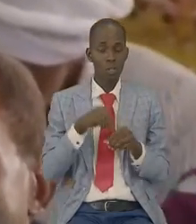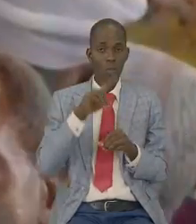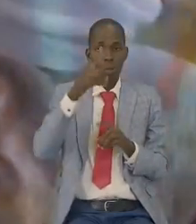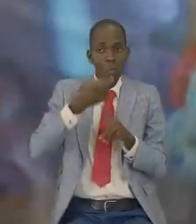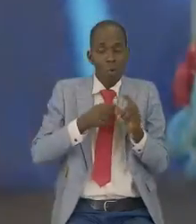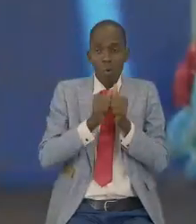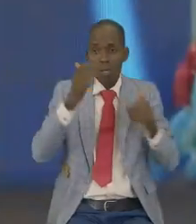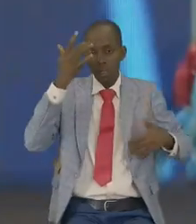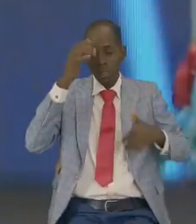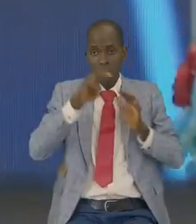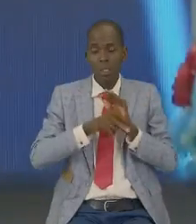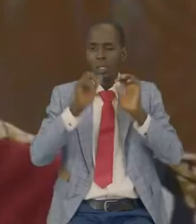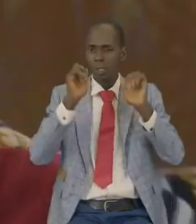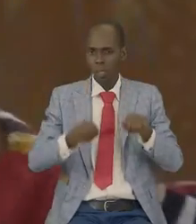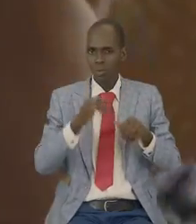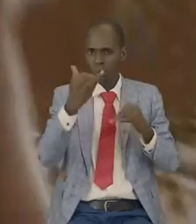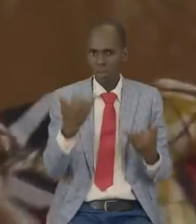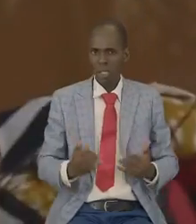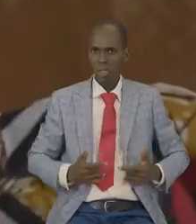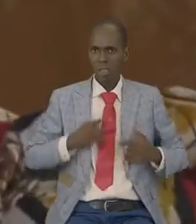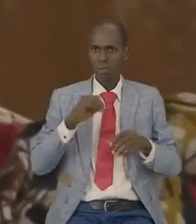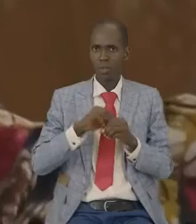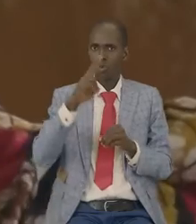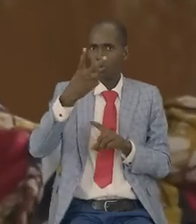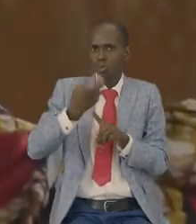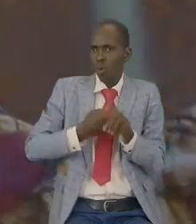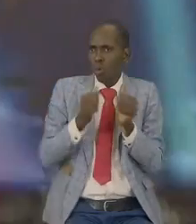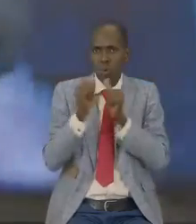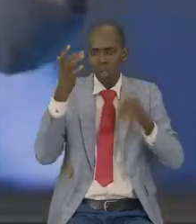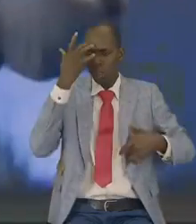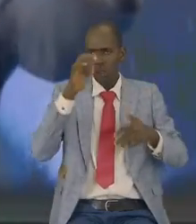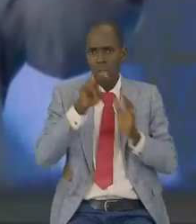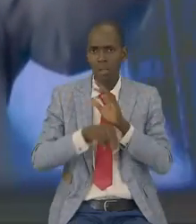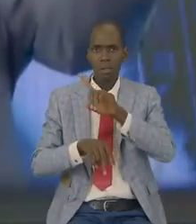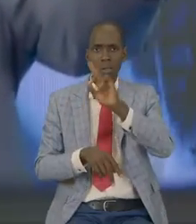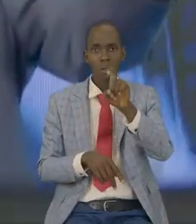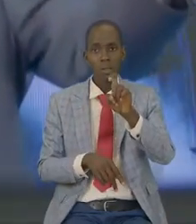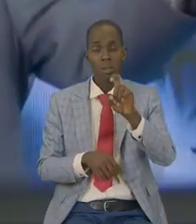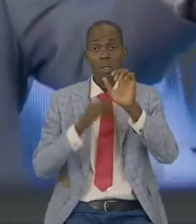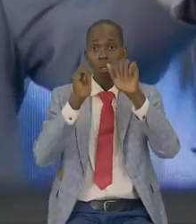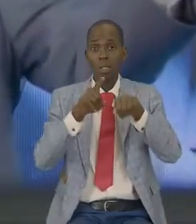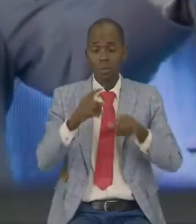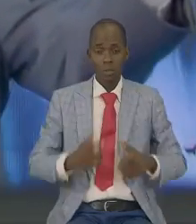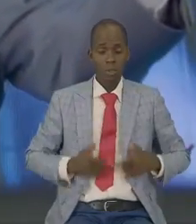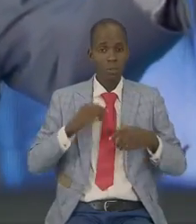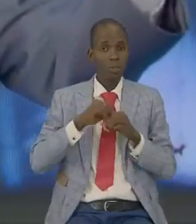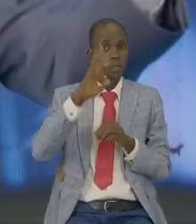live healthy 2 months? Yes. Can you live half of the year without